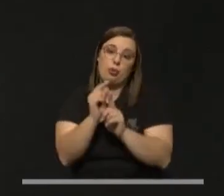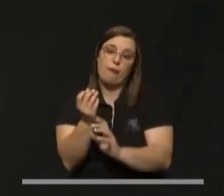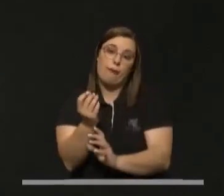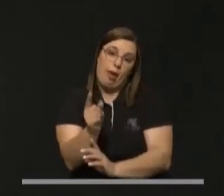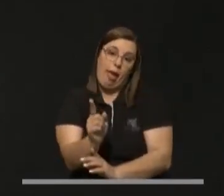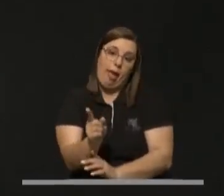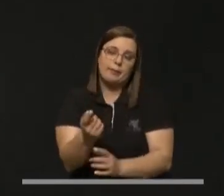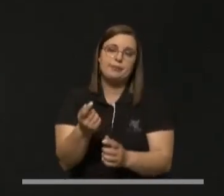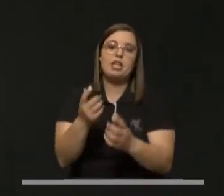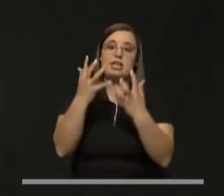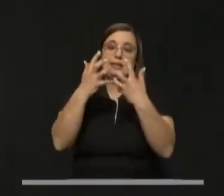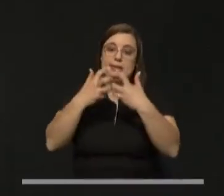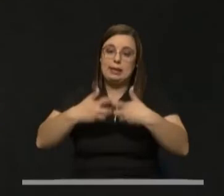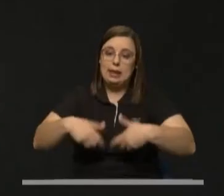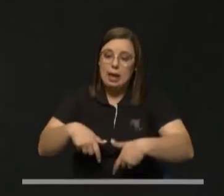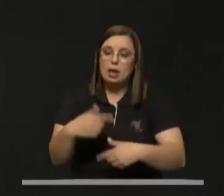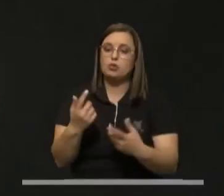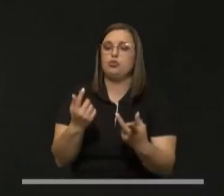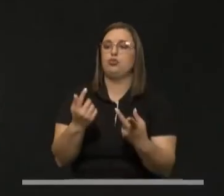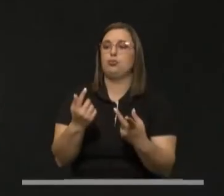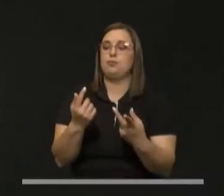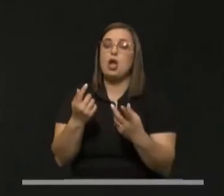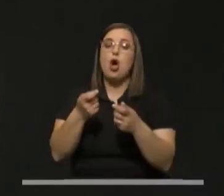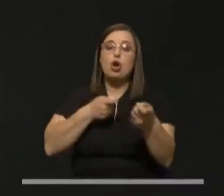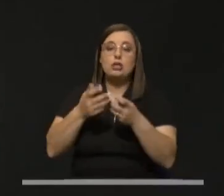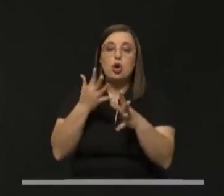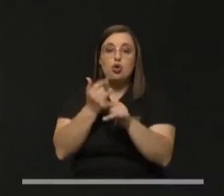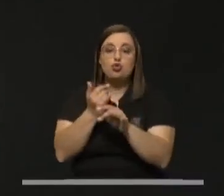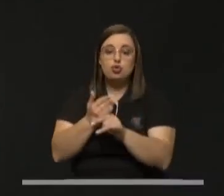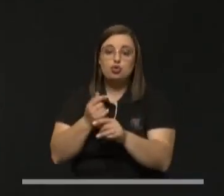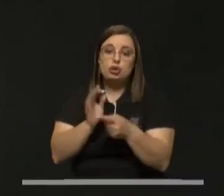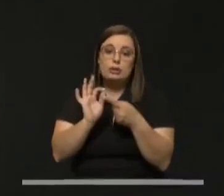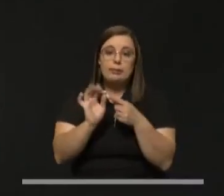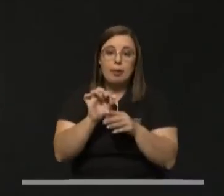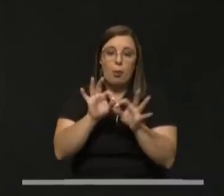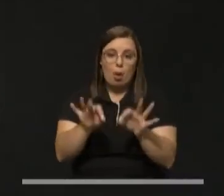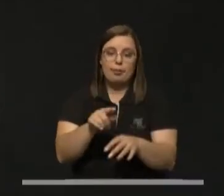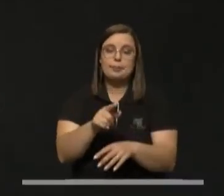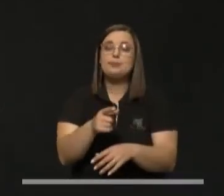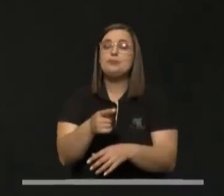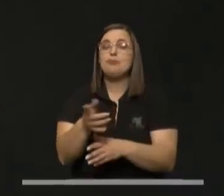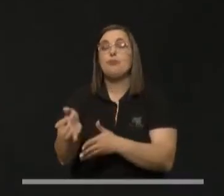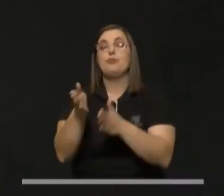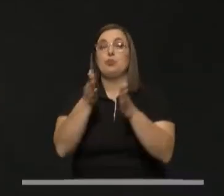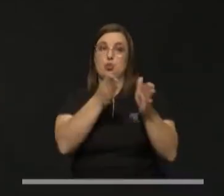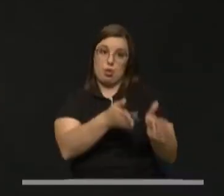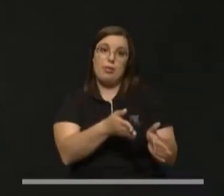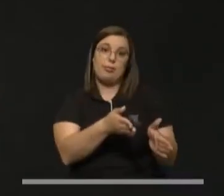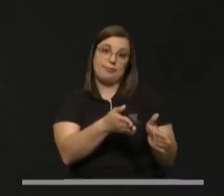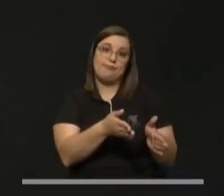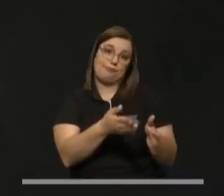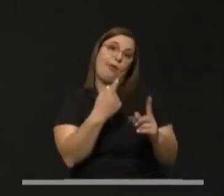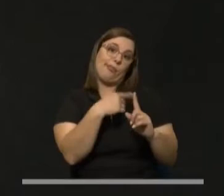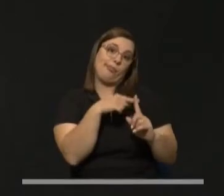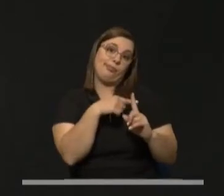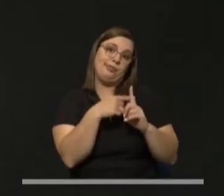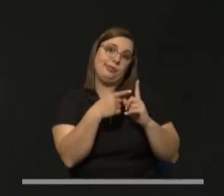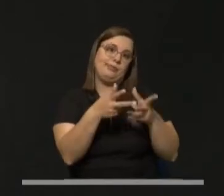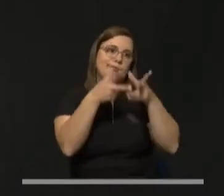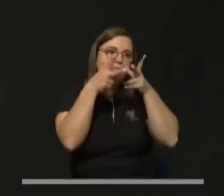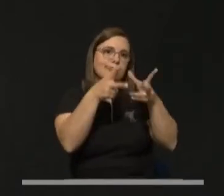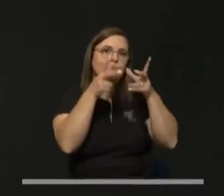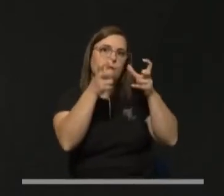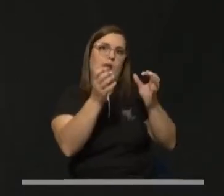the people and power, and it was trade unions or other organizations. On the other hand, it's